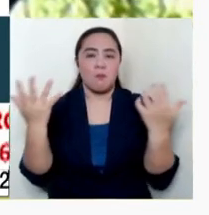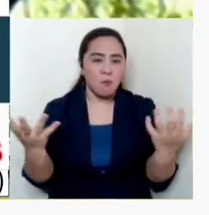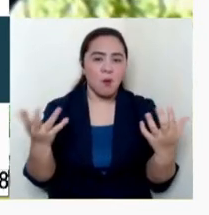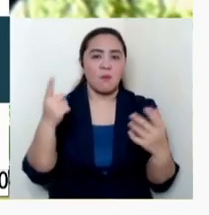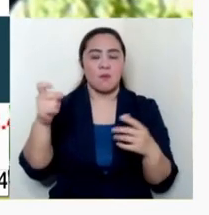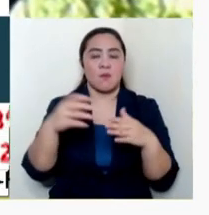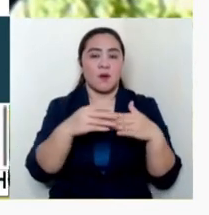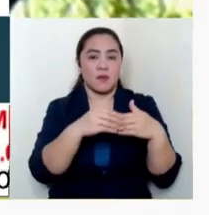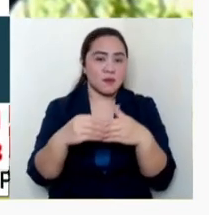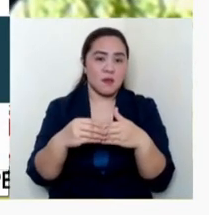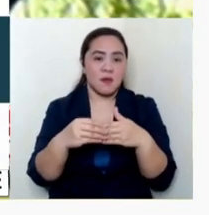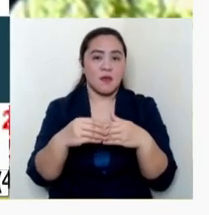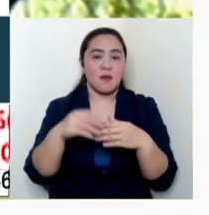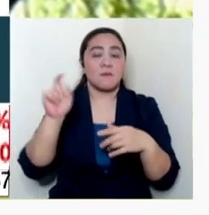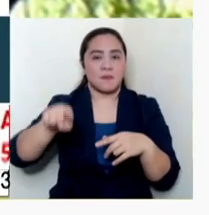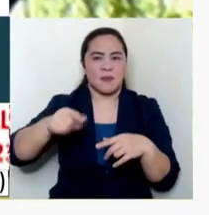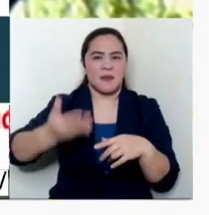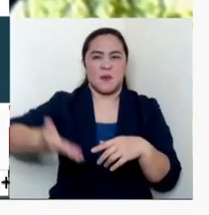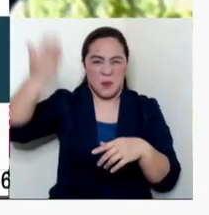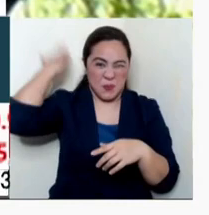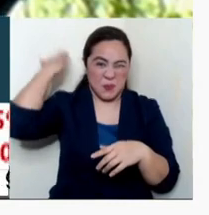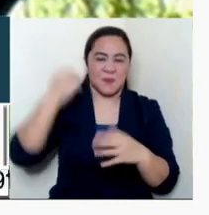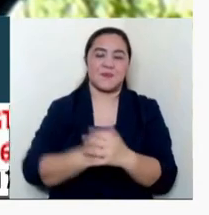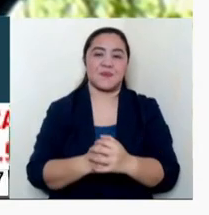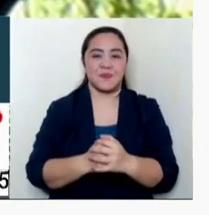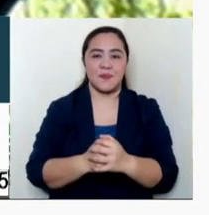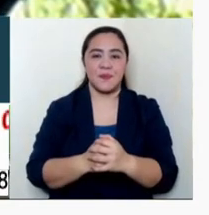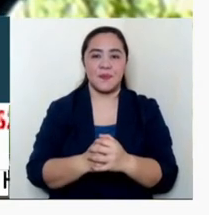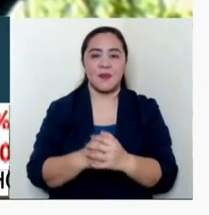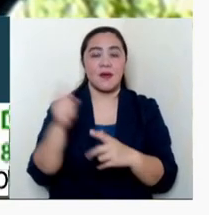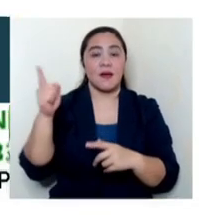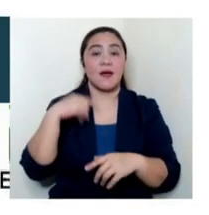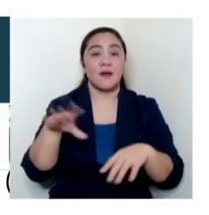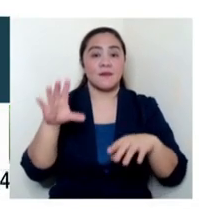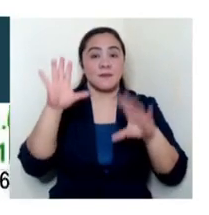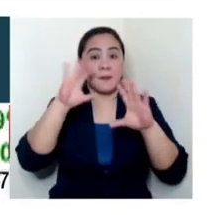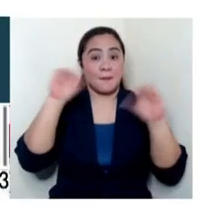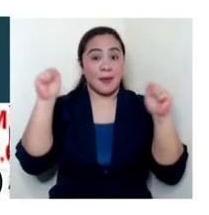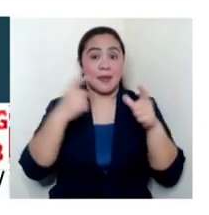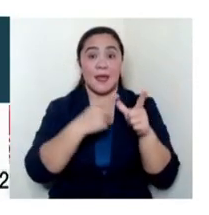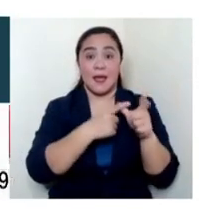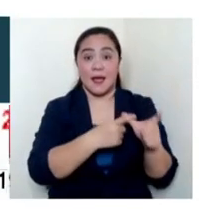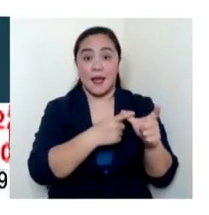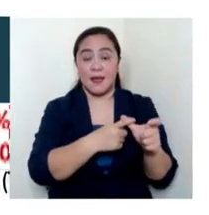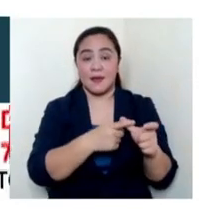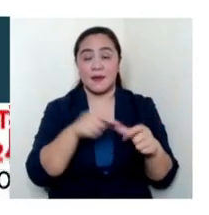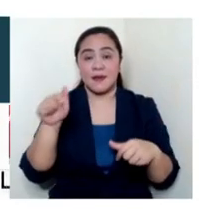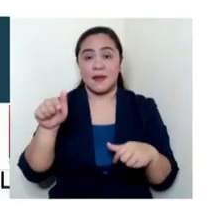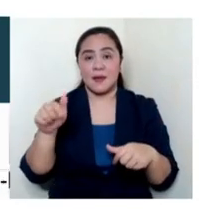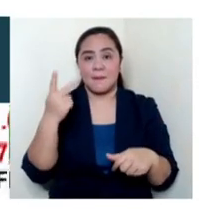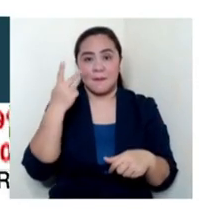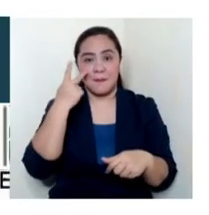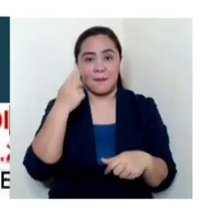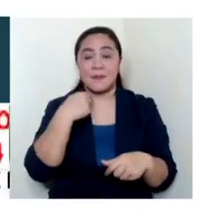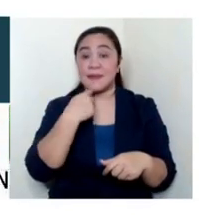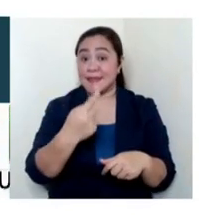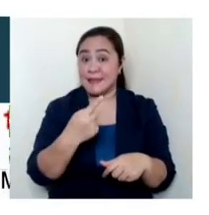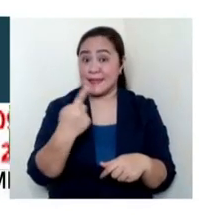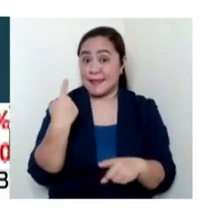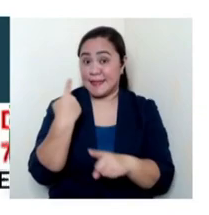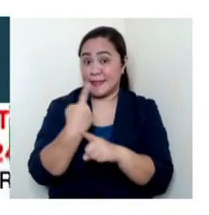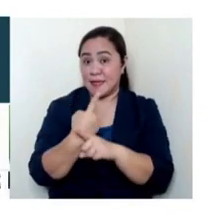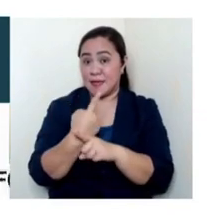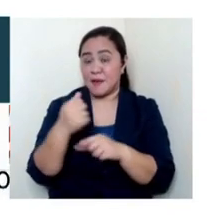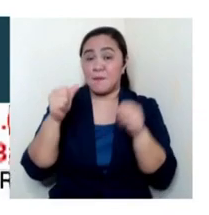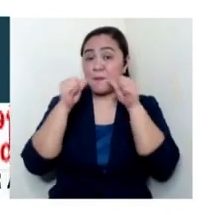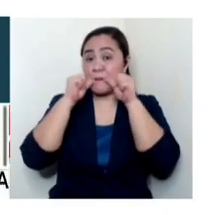leaders supported us at that time. There's another presidential candidate that has yet to, as you said,